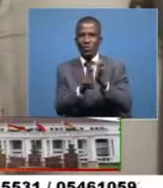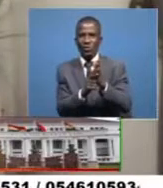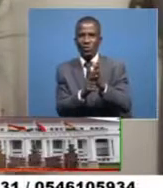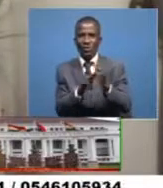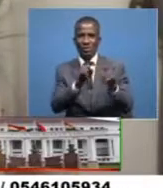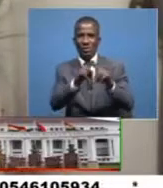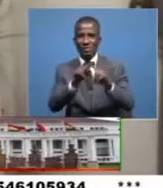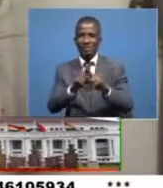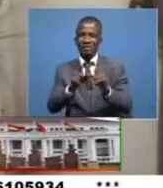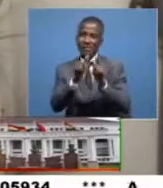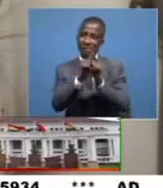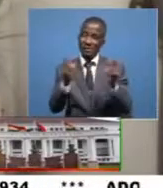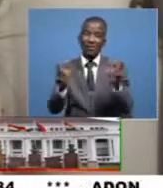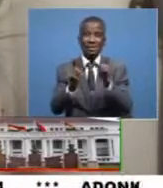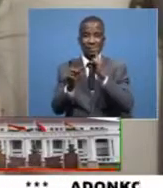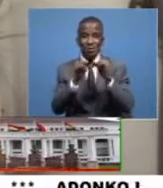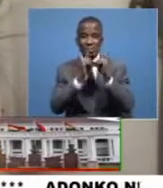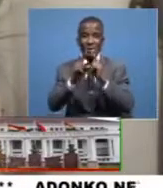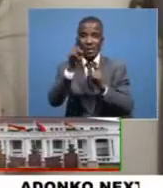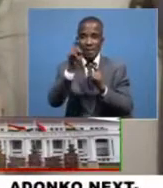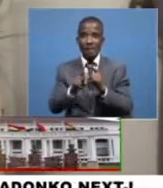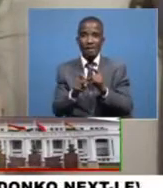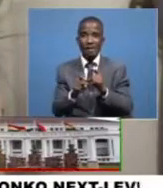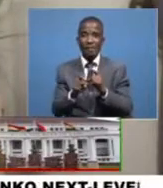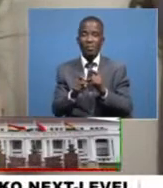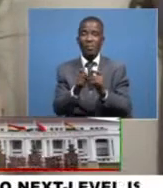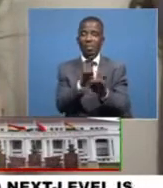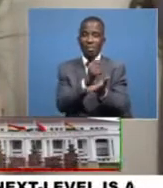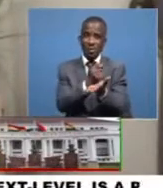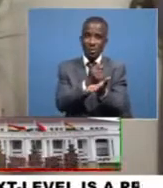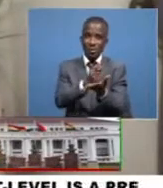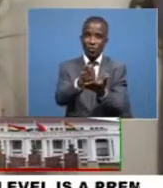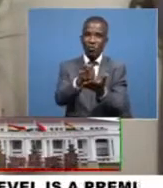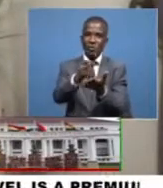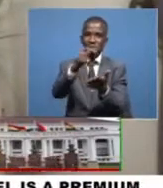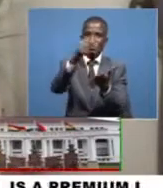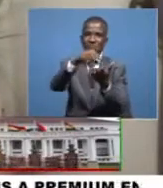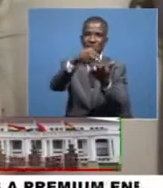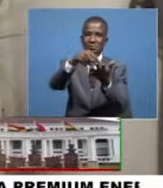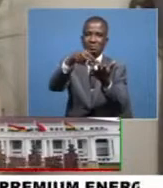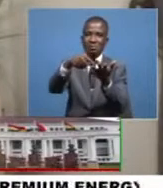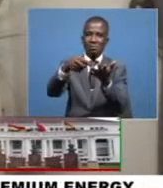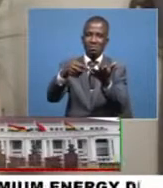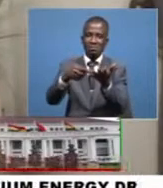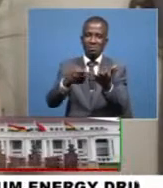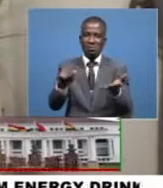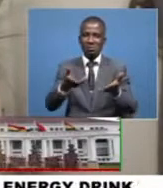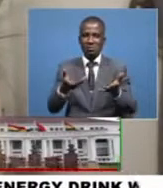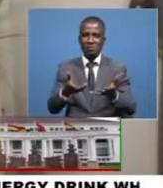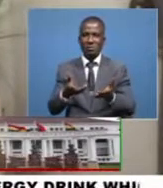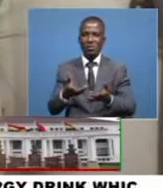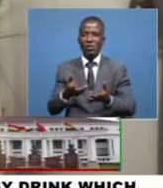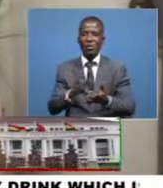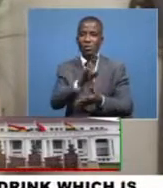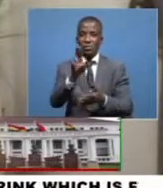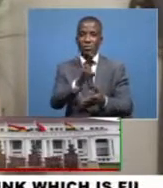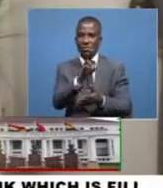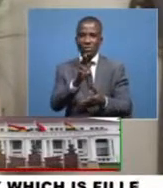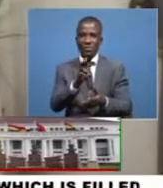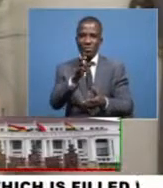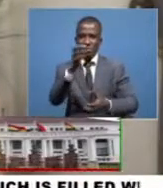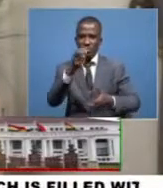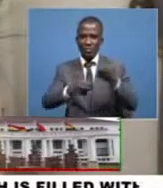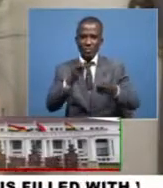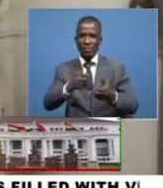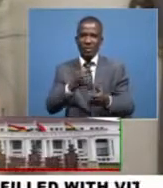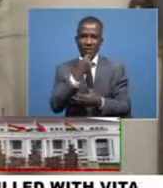that, but generally speaking, you're supposed to plead facts. And after you have pleaded your facts, when you open your case, you will then